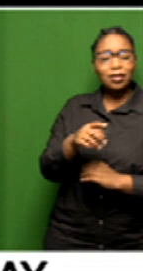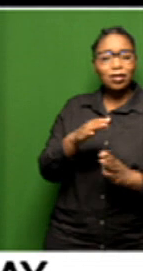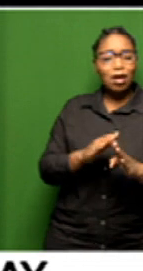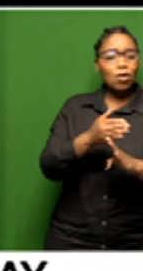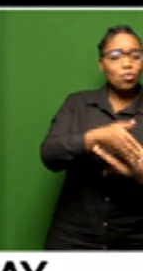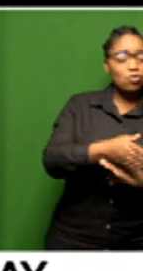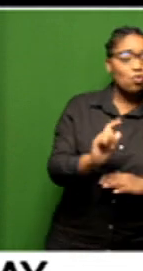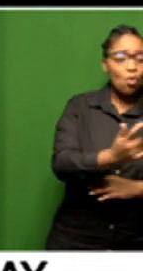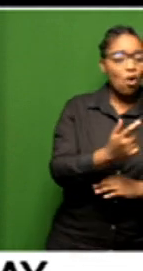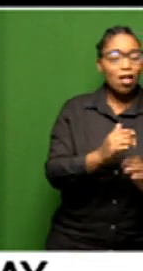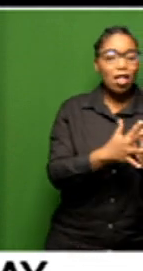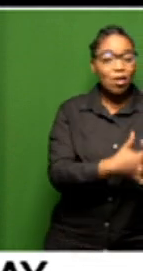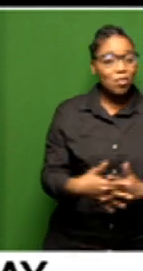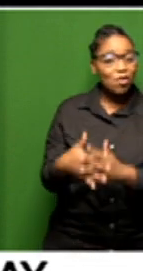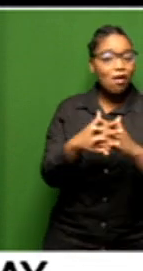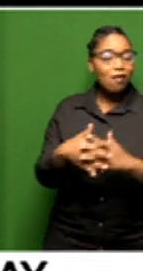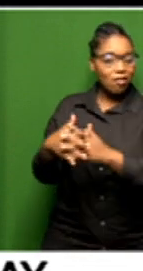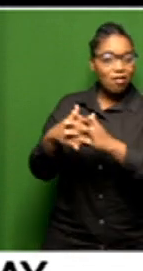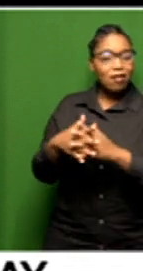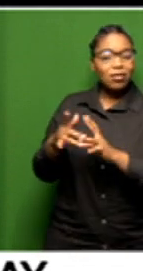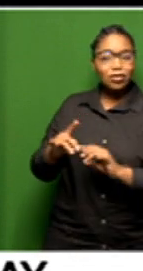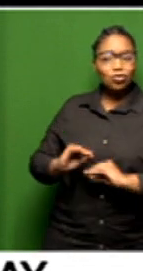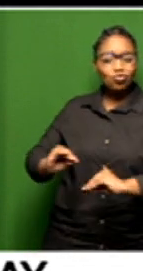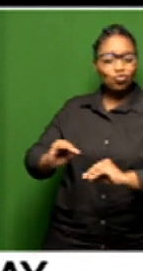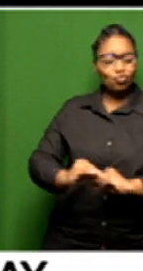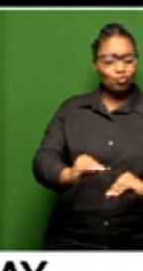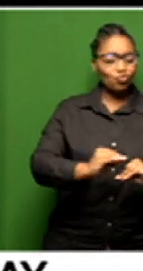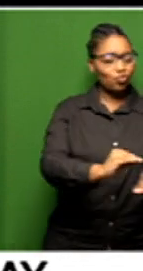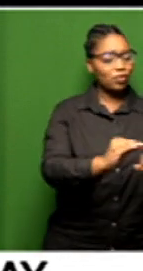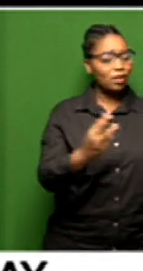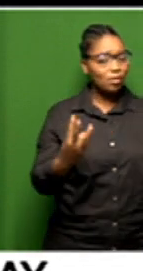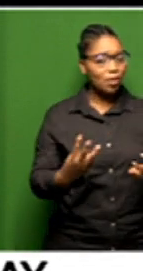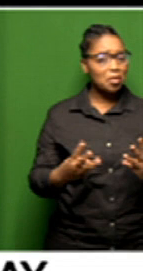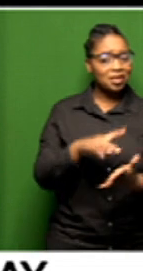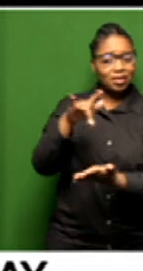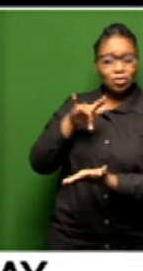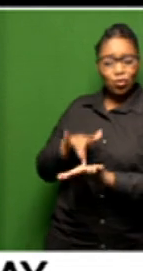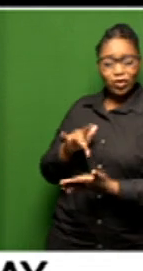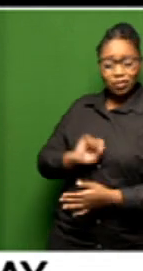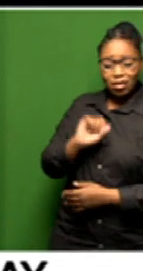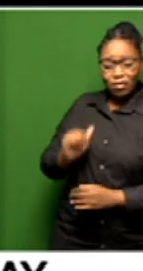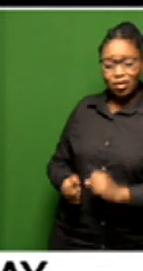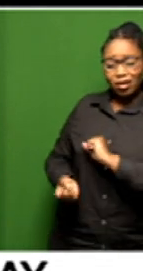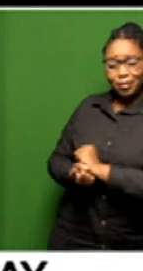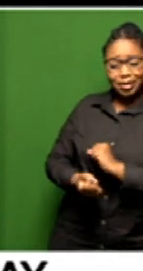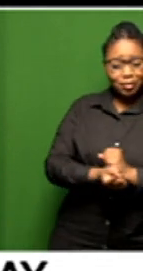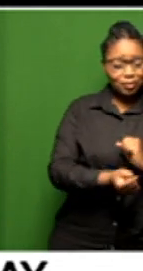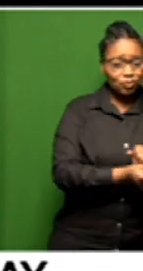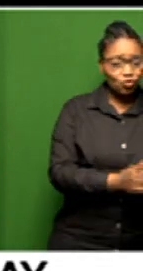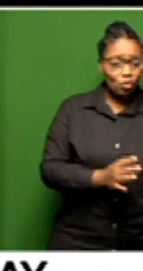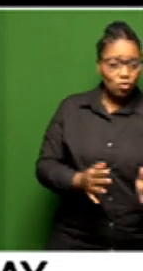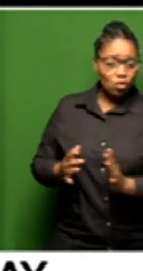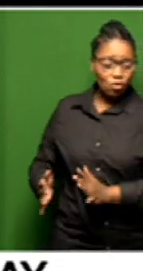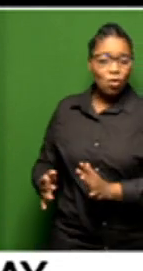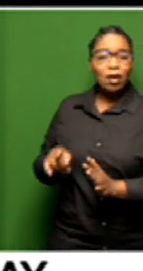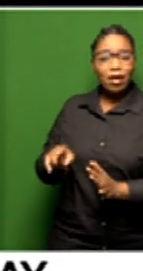the US, where he told people about the situation in South Africa and thus managed